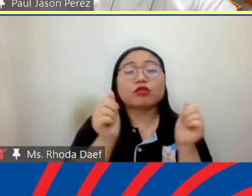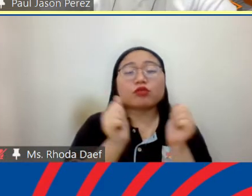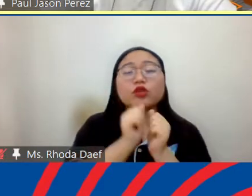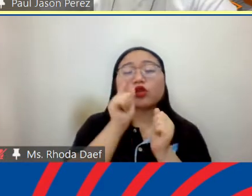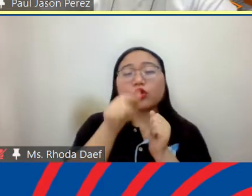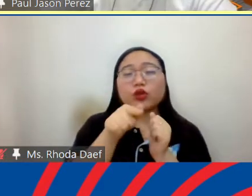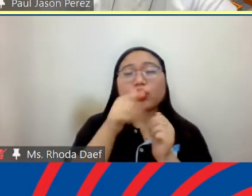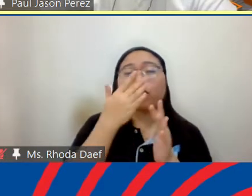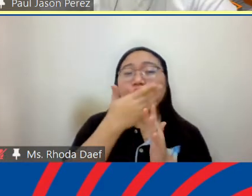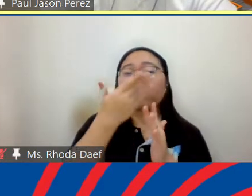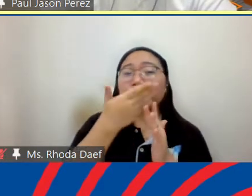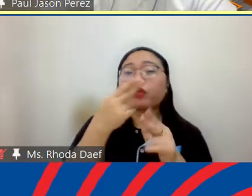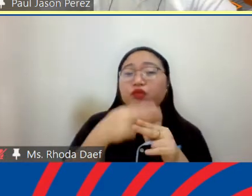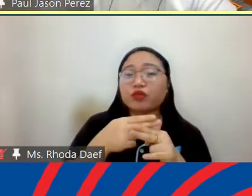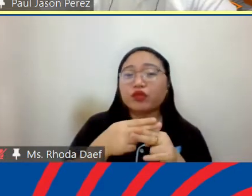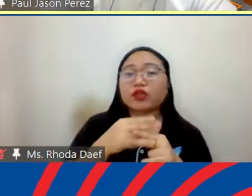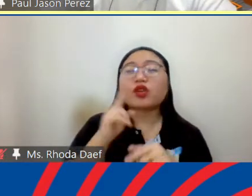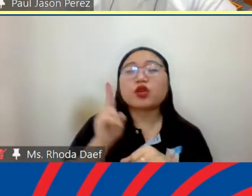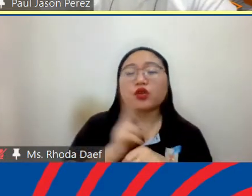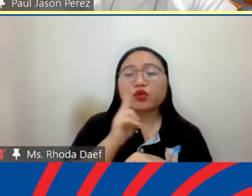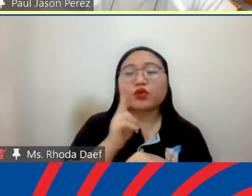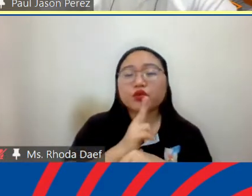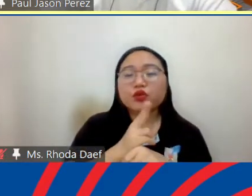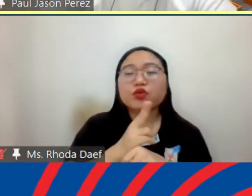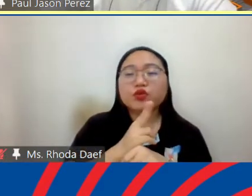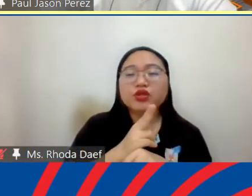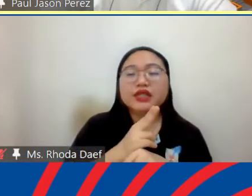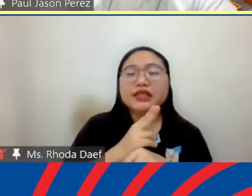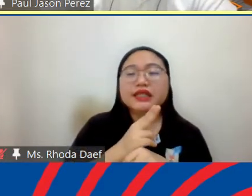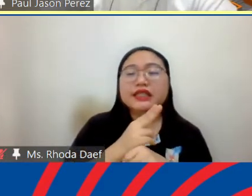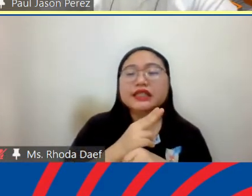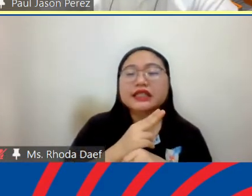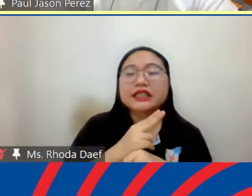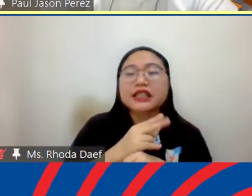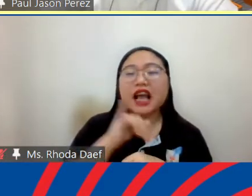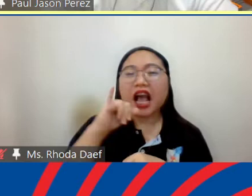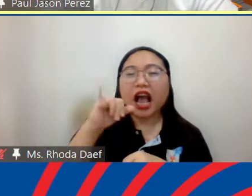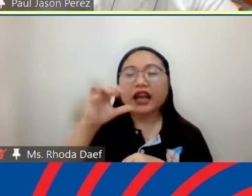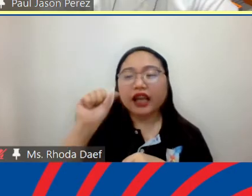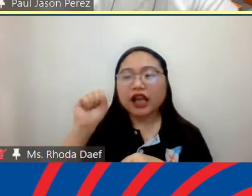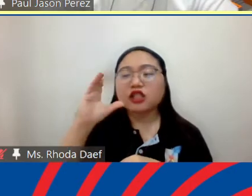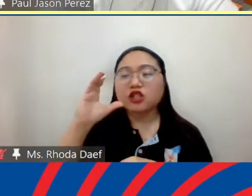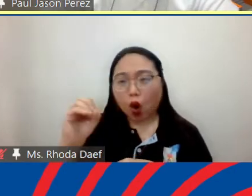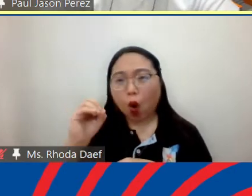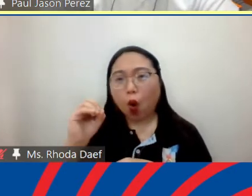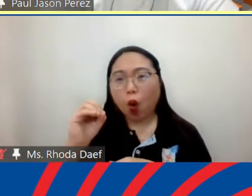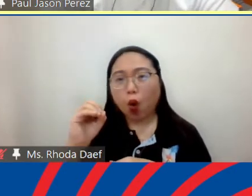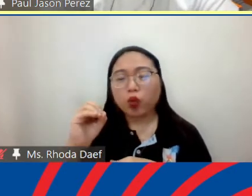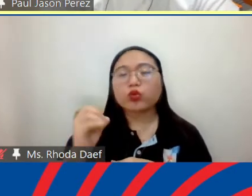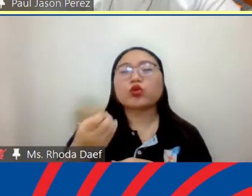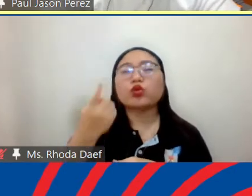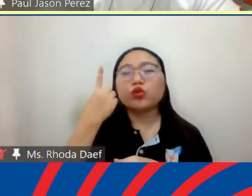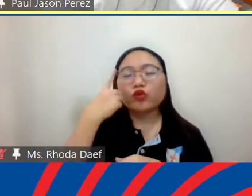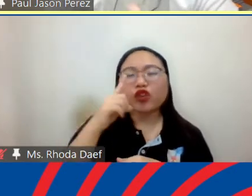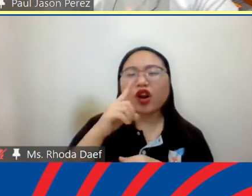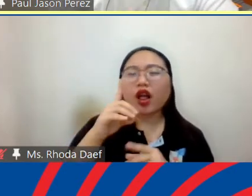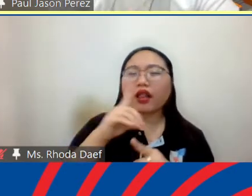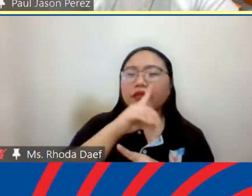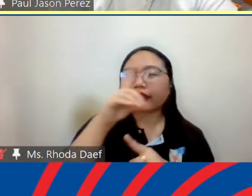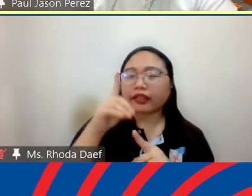and preferably use standards. Like for example, there is an ISO standard for representing date and